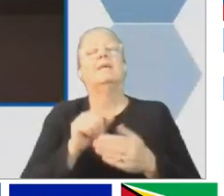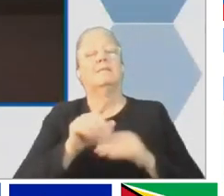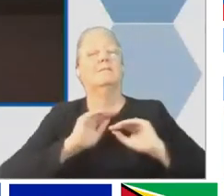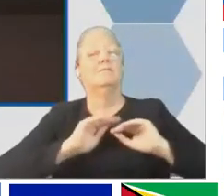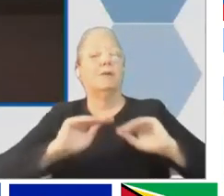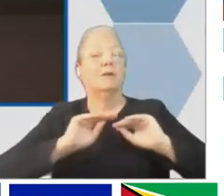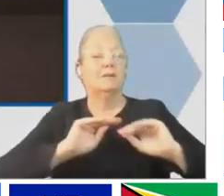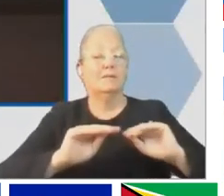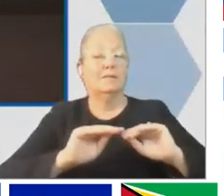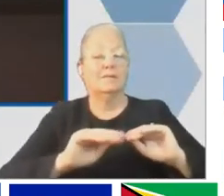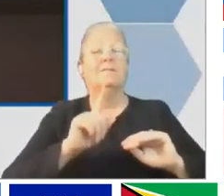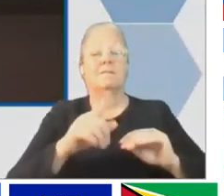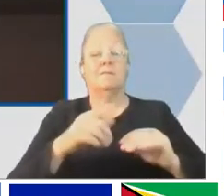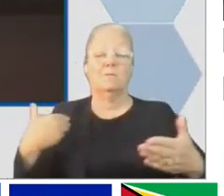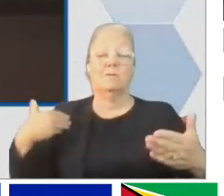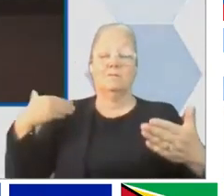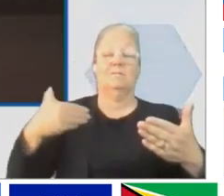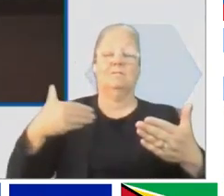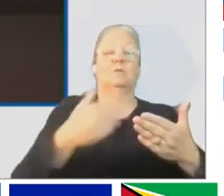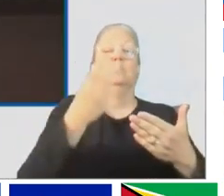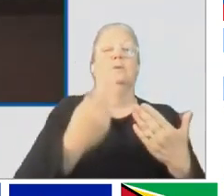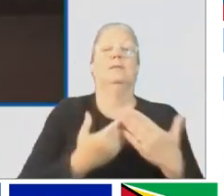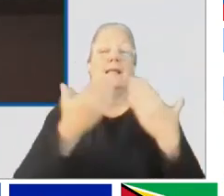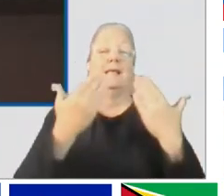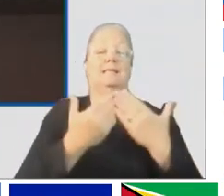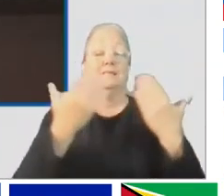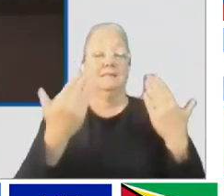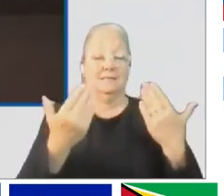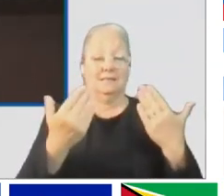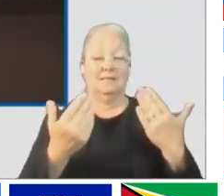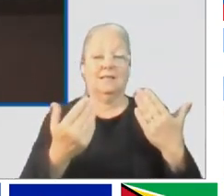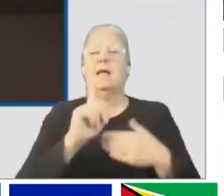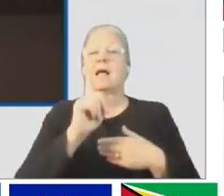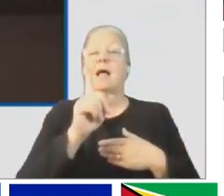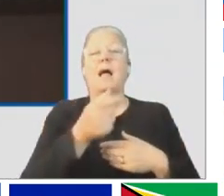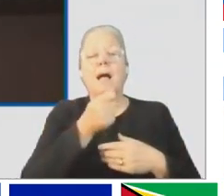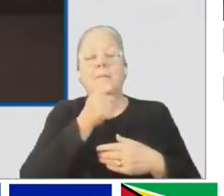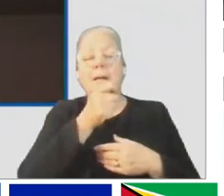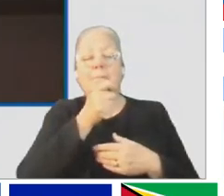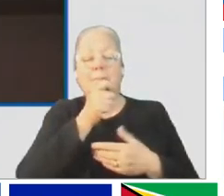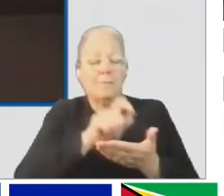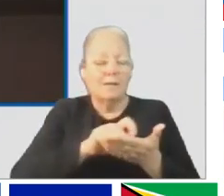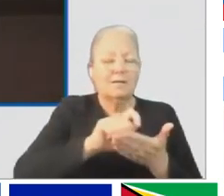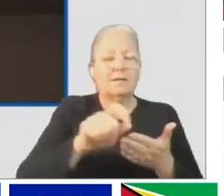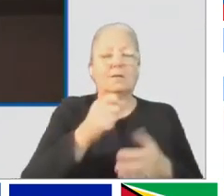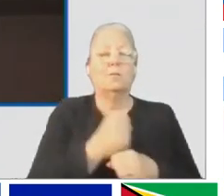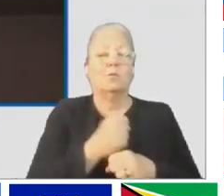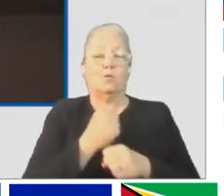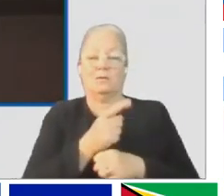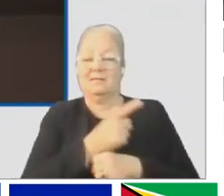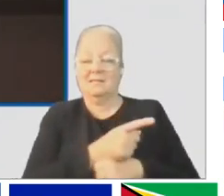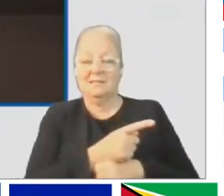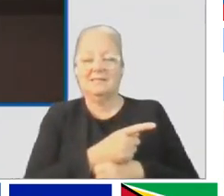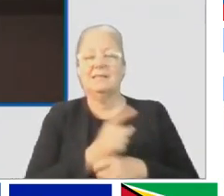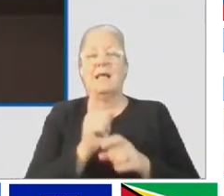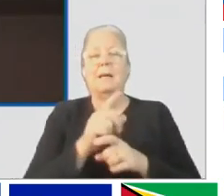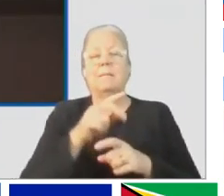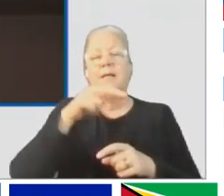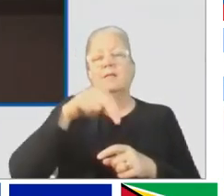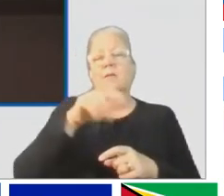specific just to our journalists with regards to covering news and how to use appropriate language when we're speaking